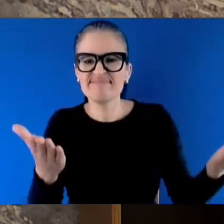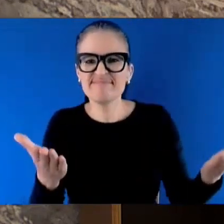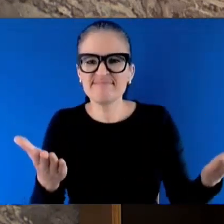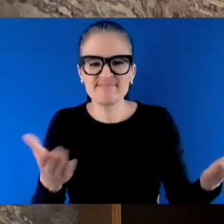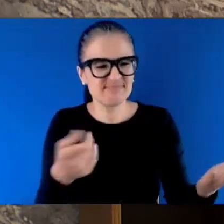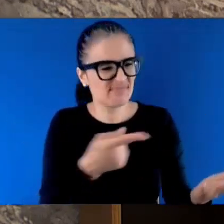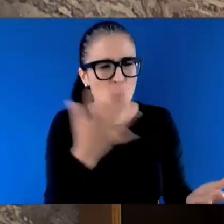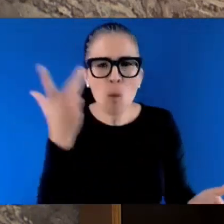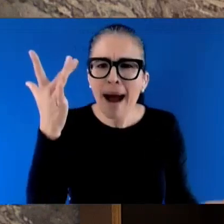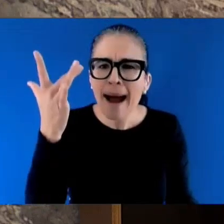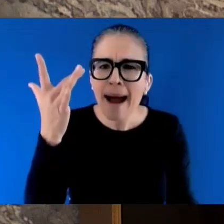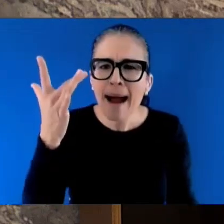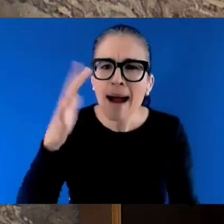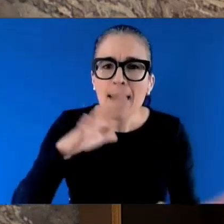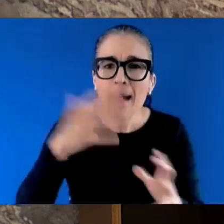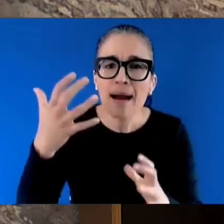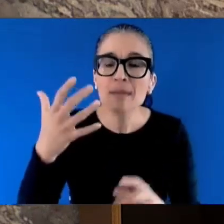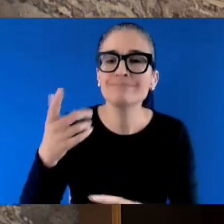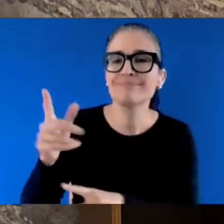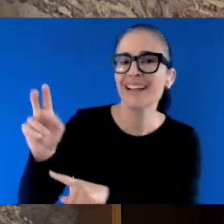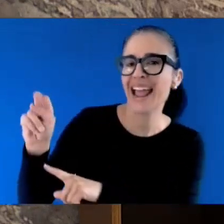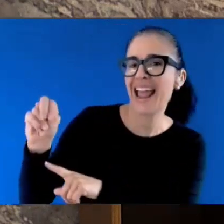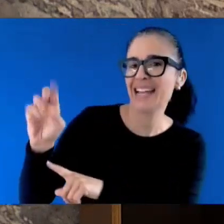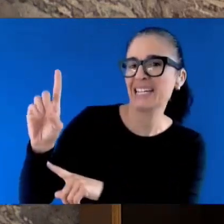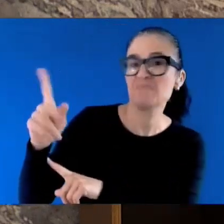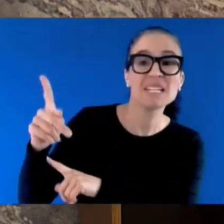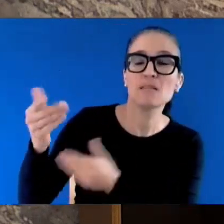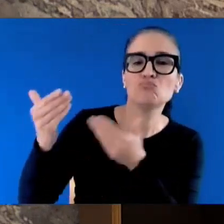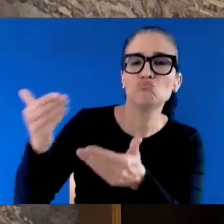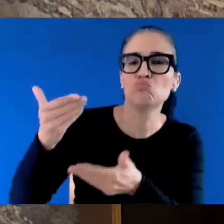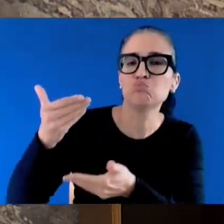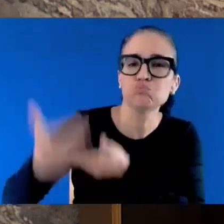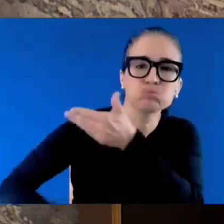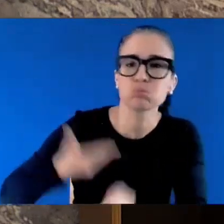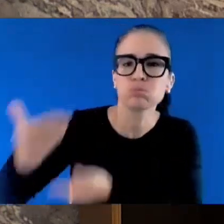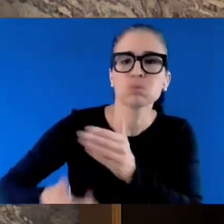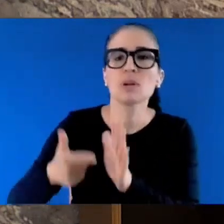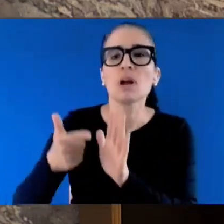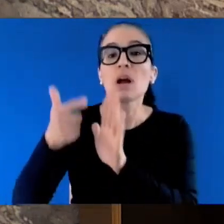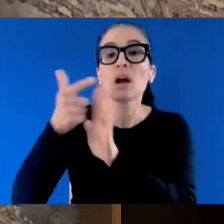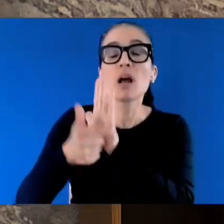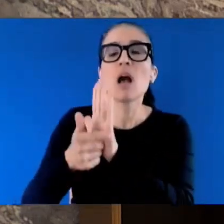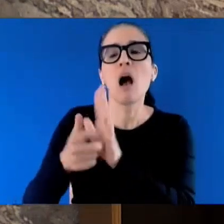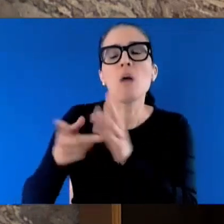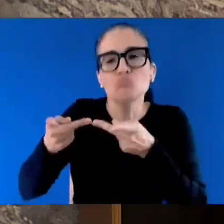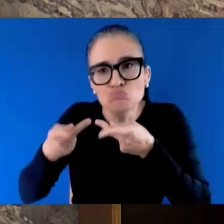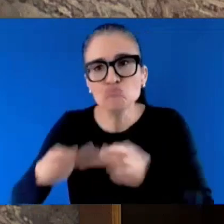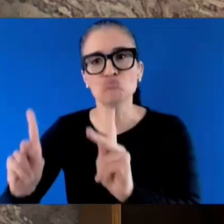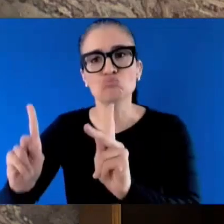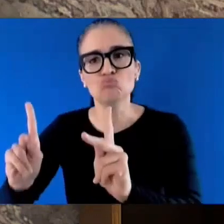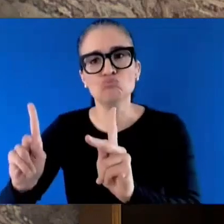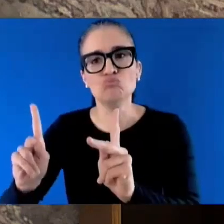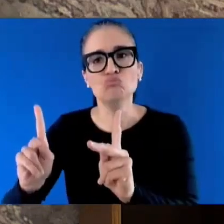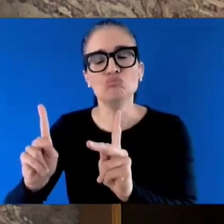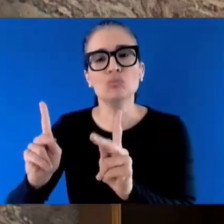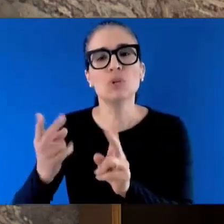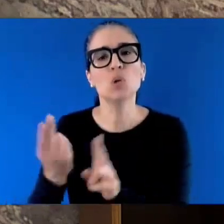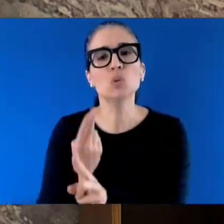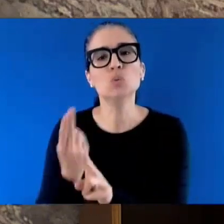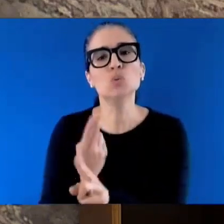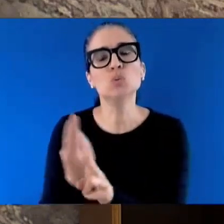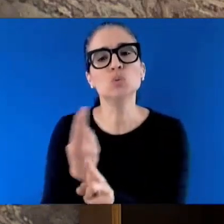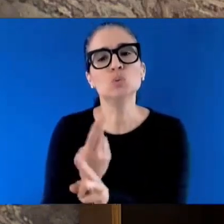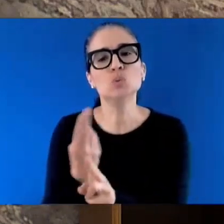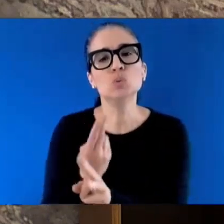ahead with their decriminalization experiment. Yet all we hear is feigned outrage from the